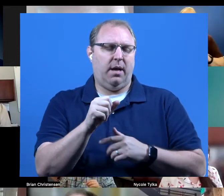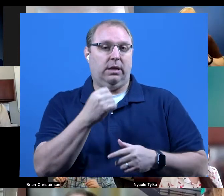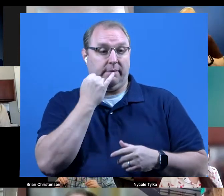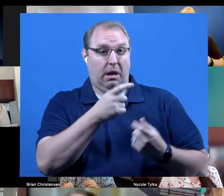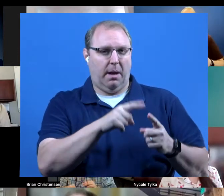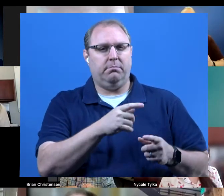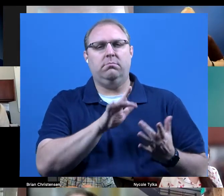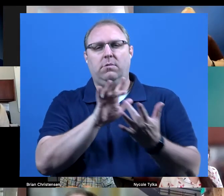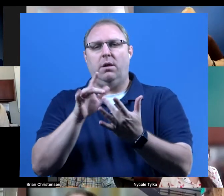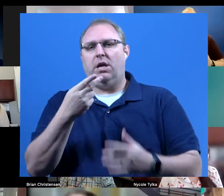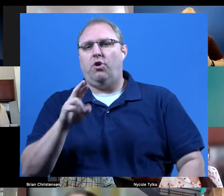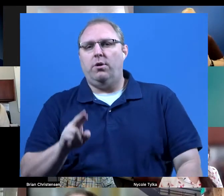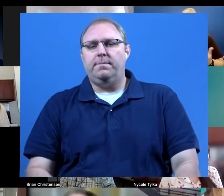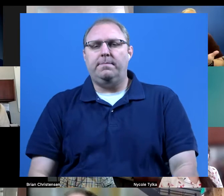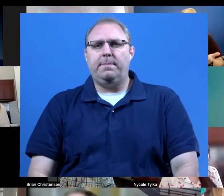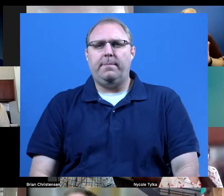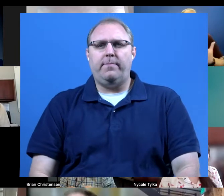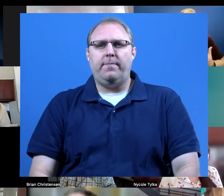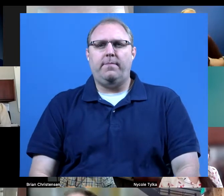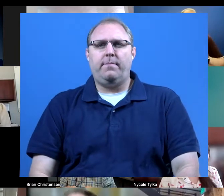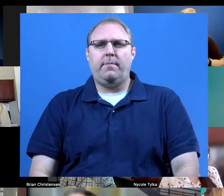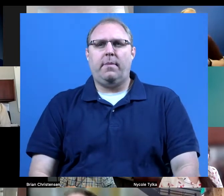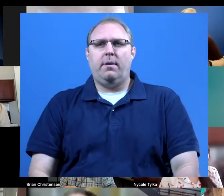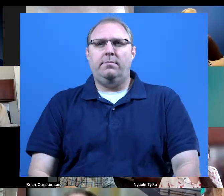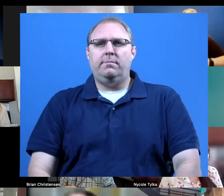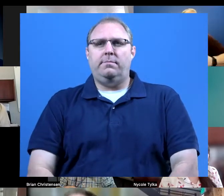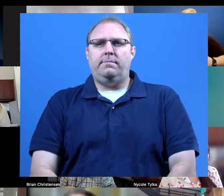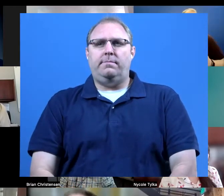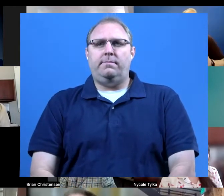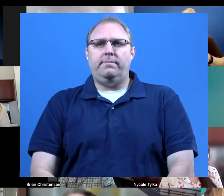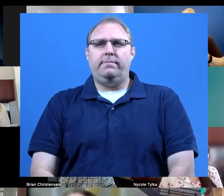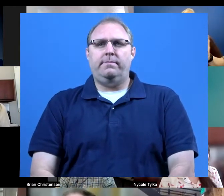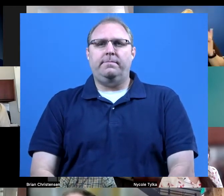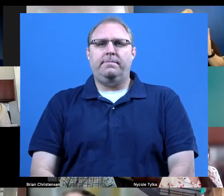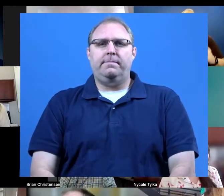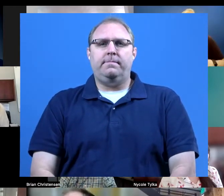dealt much with that at DWS, that would be something you'd want to contact HR for.